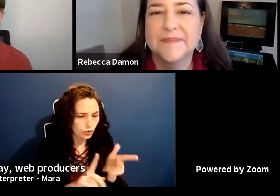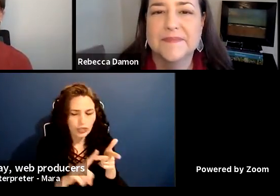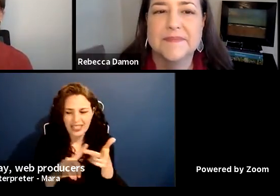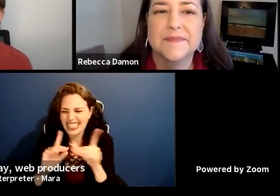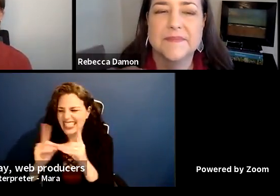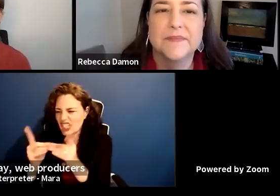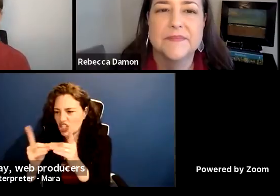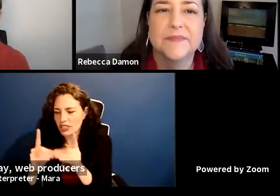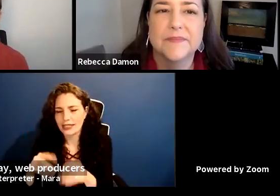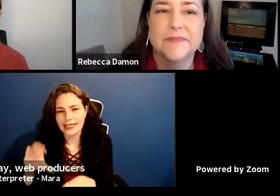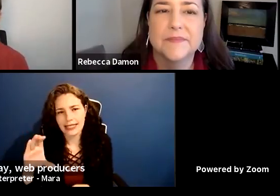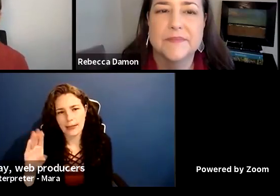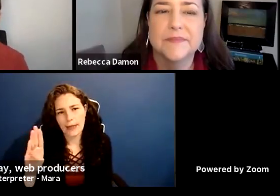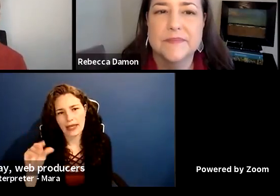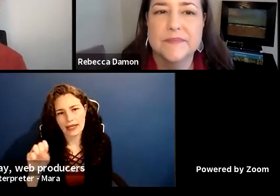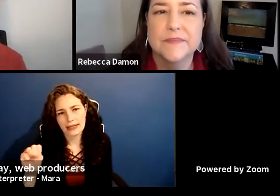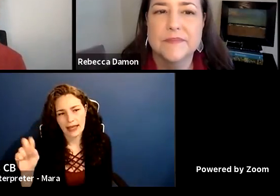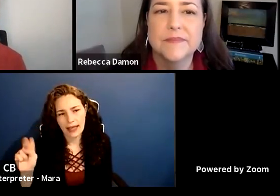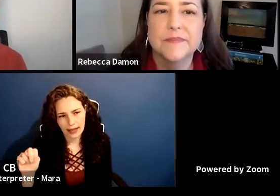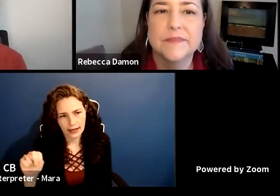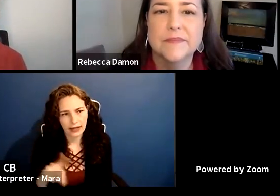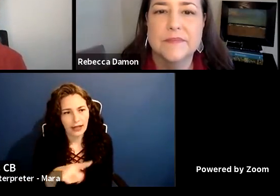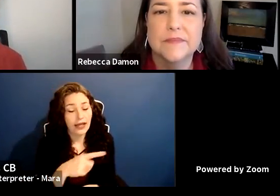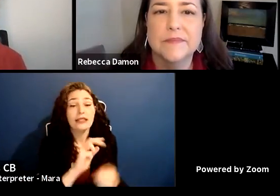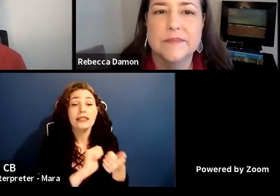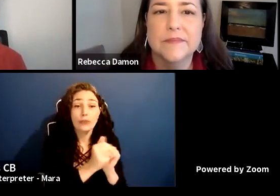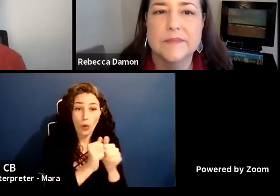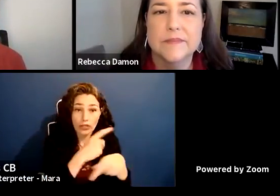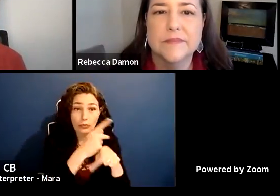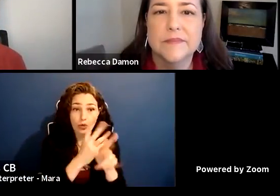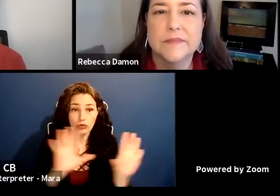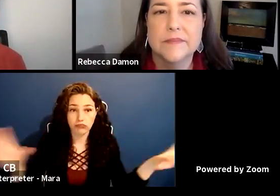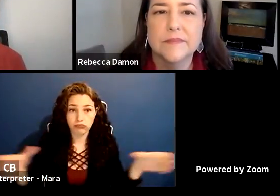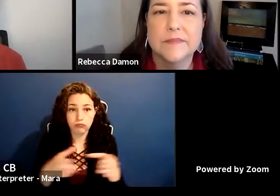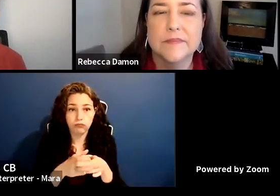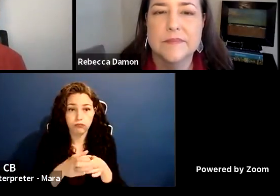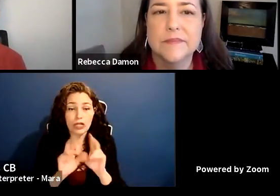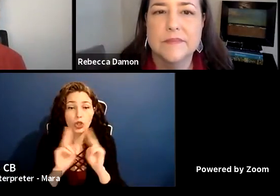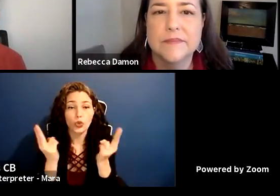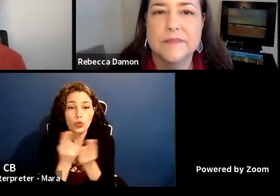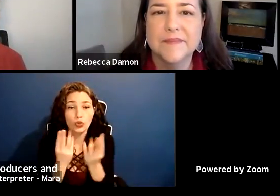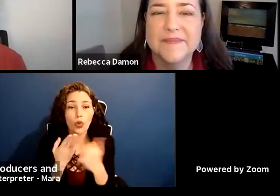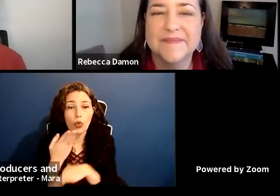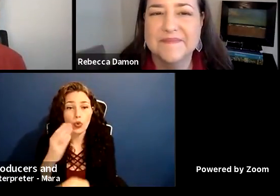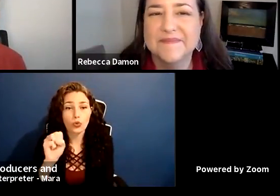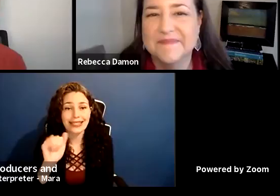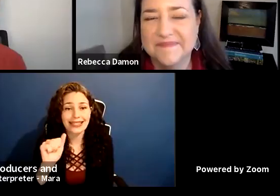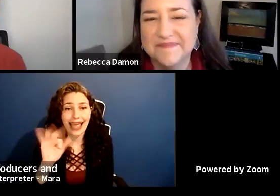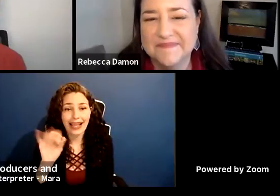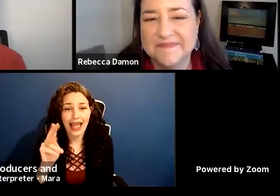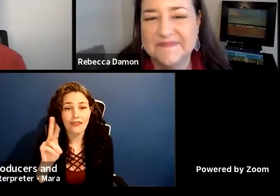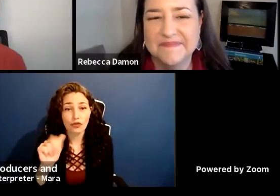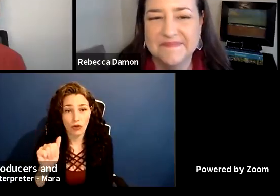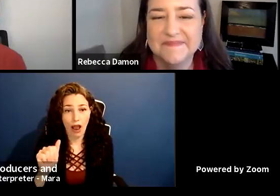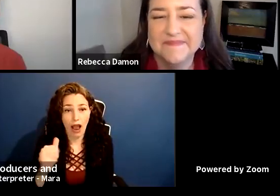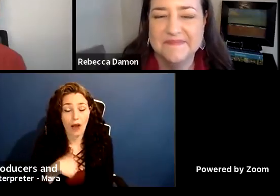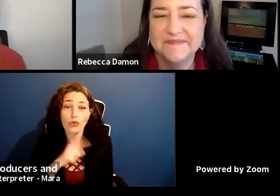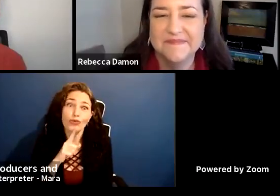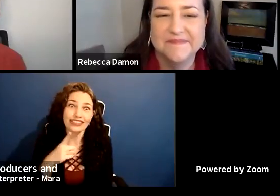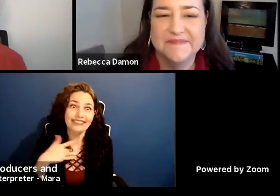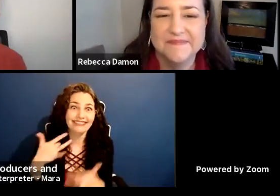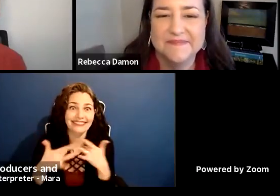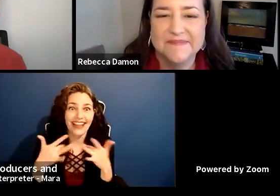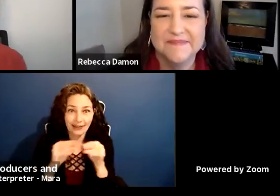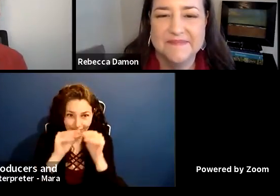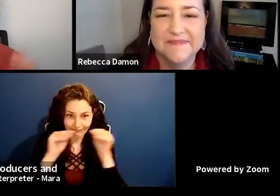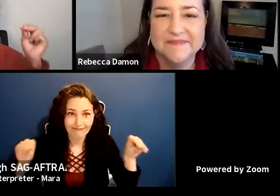now, and sports producers, and we decided to unionize through SAG-AFTRA, and it was very exciting. We went public back